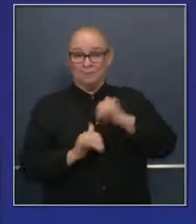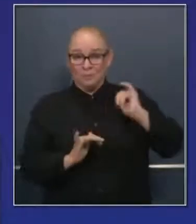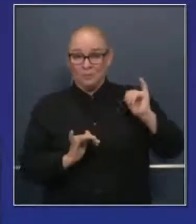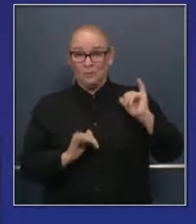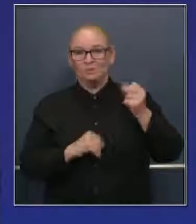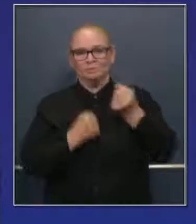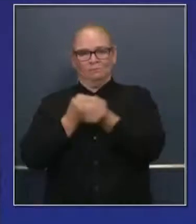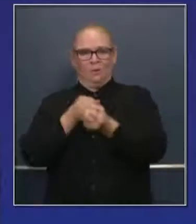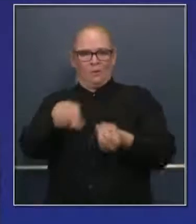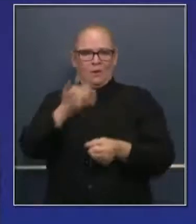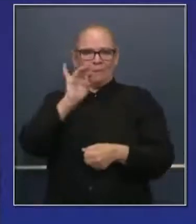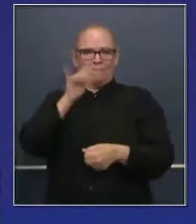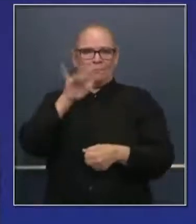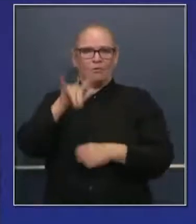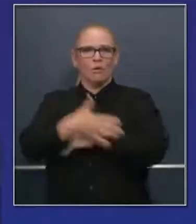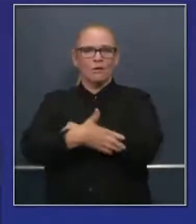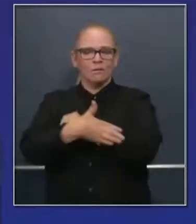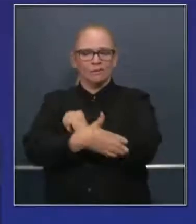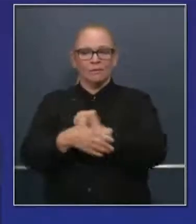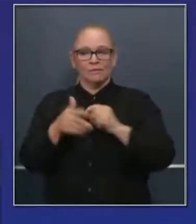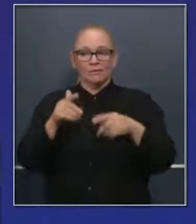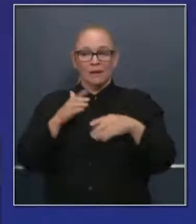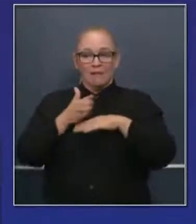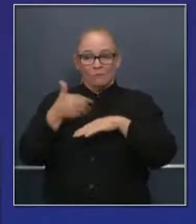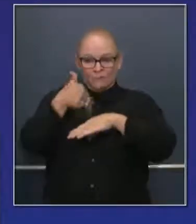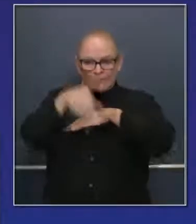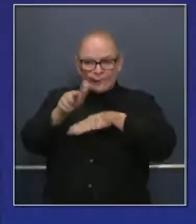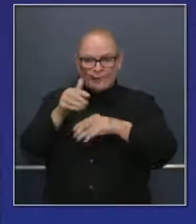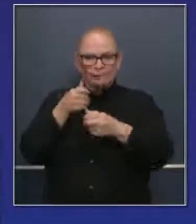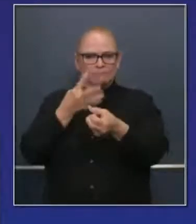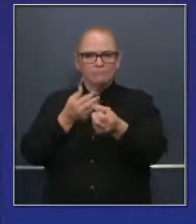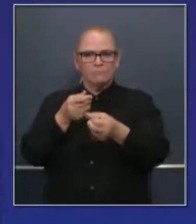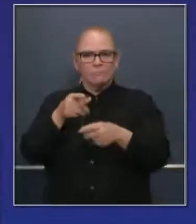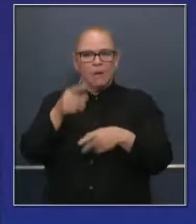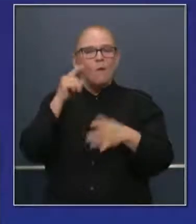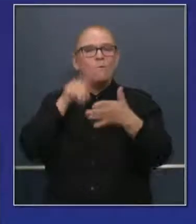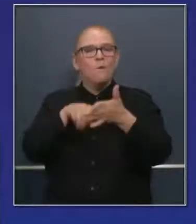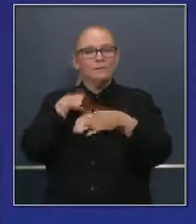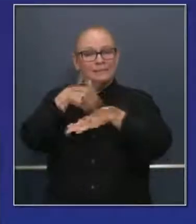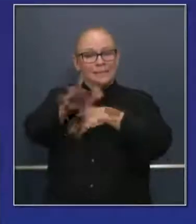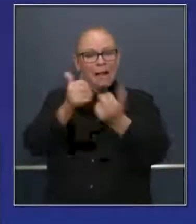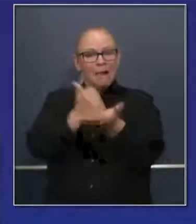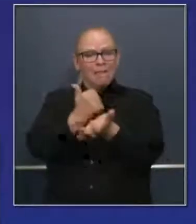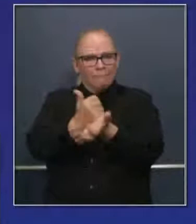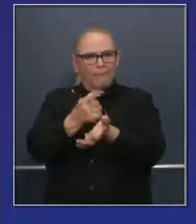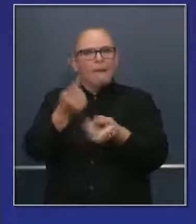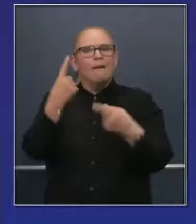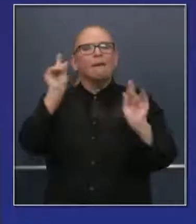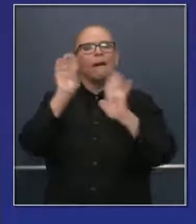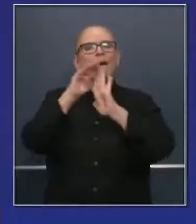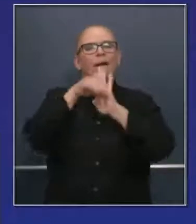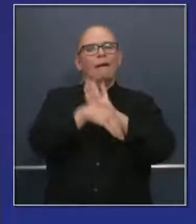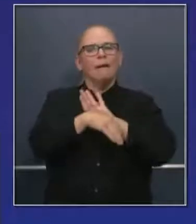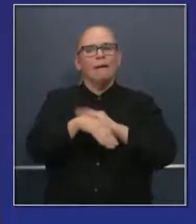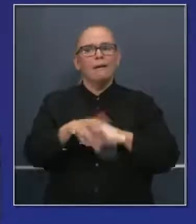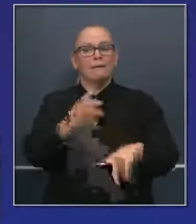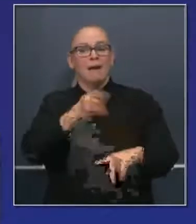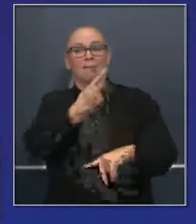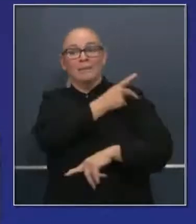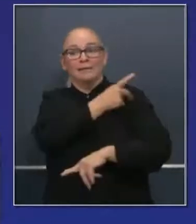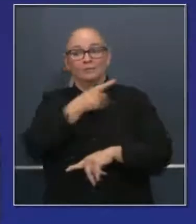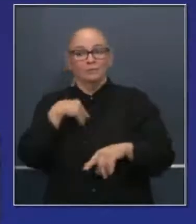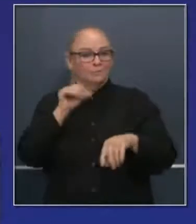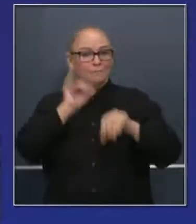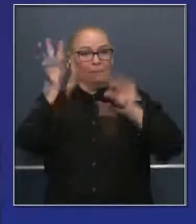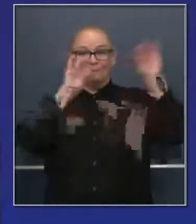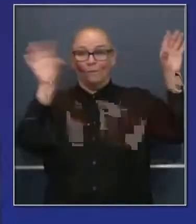after those interventions were put into place, again, beginning with the decompression of the hospital system as a foundational principle,